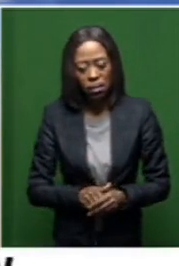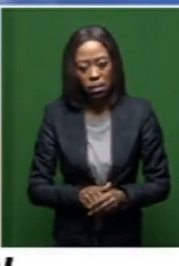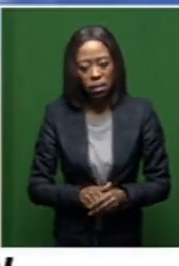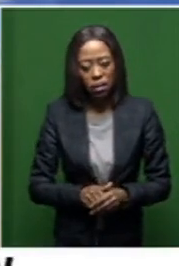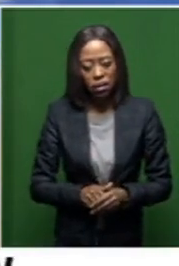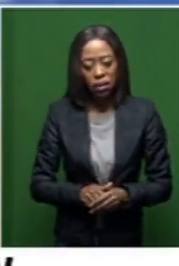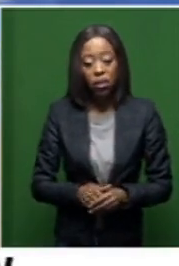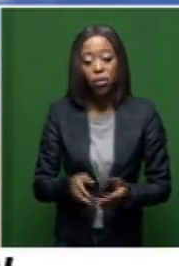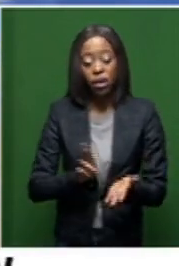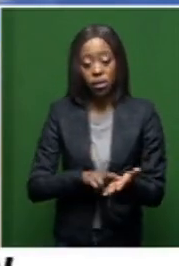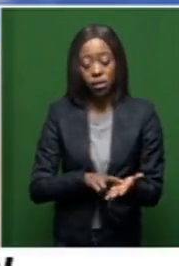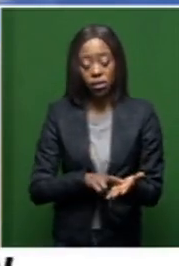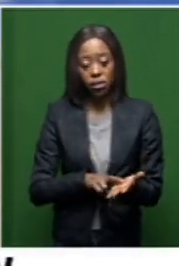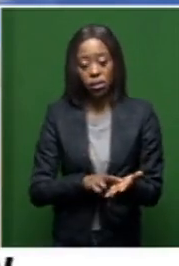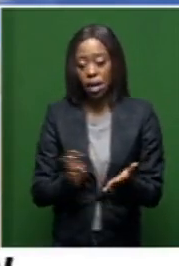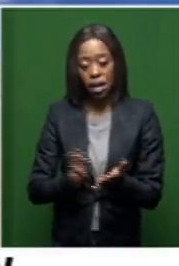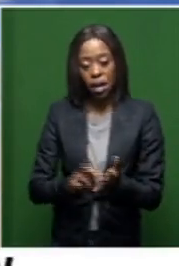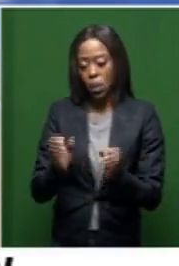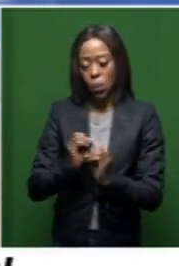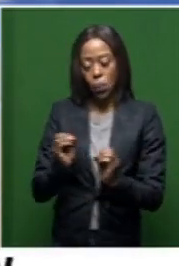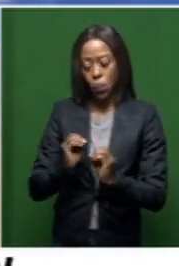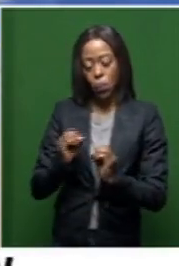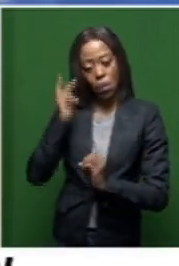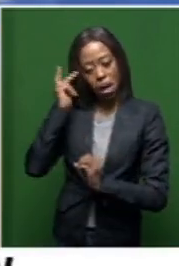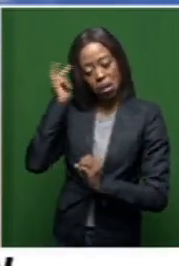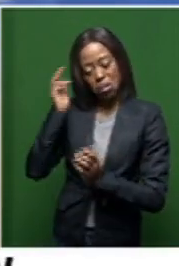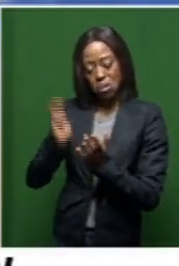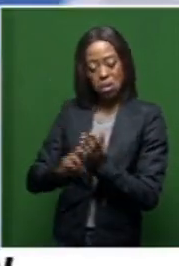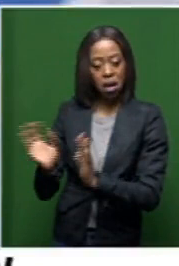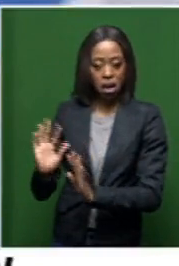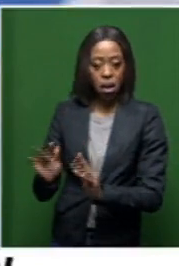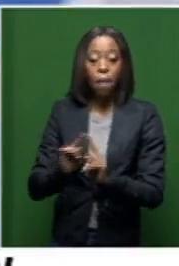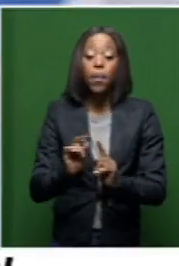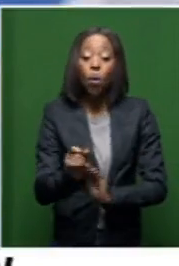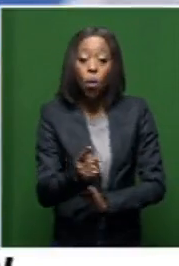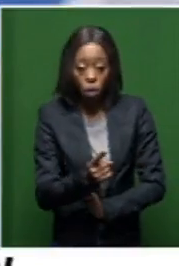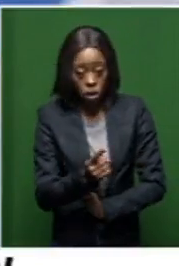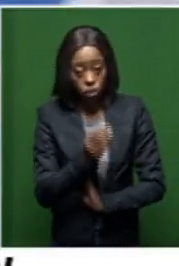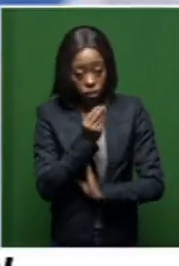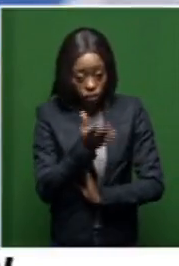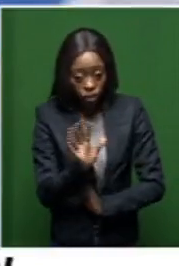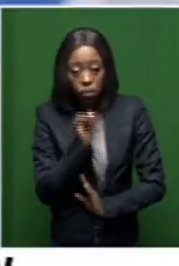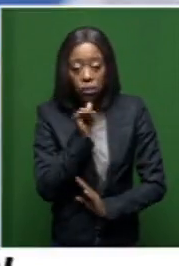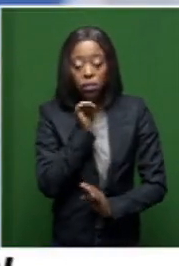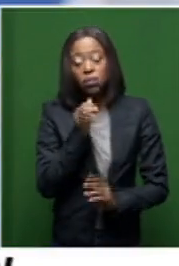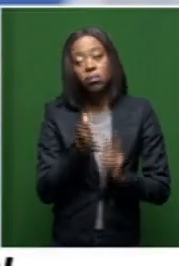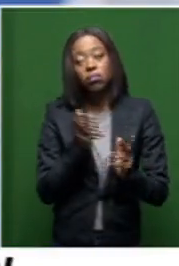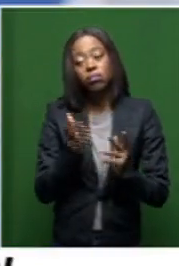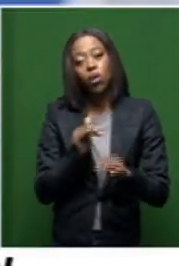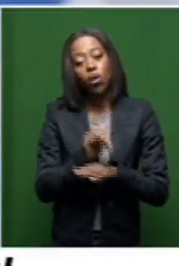Essentially, to sign up, you don't need consent. We do encourage all our applicants, even if you're over the age